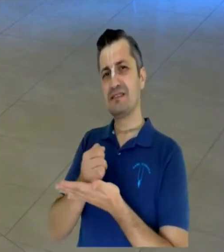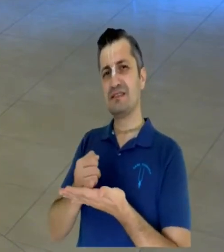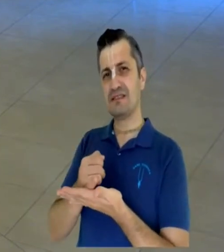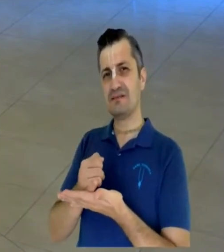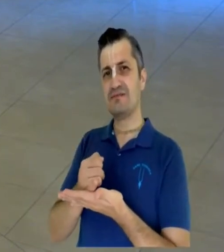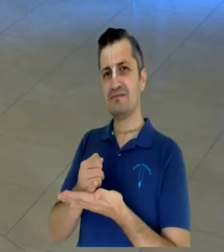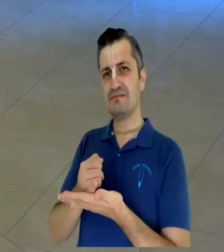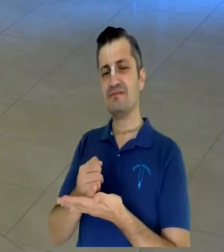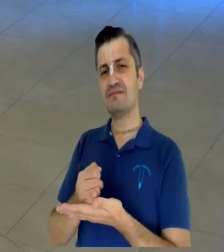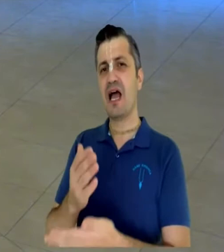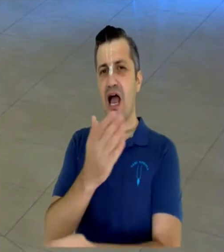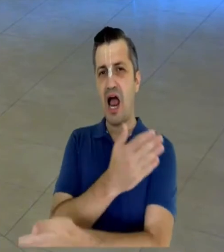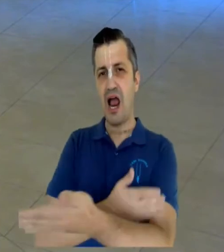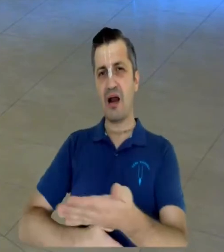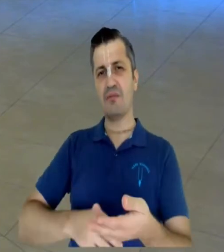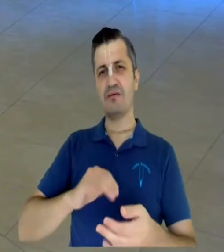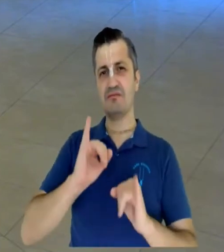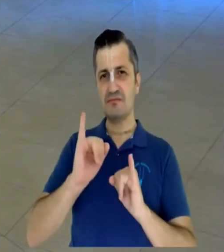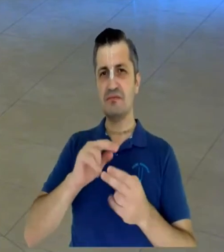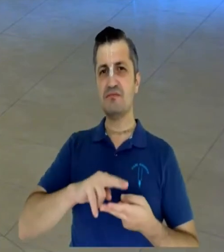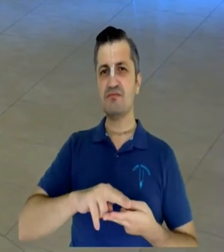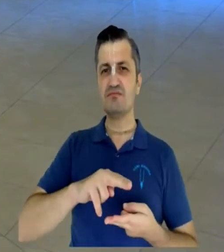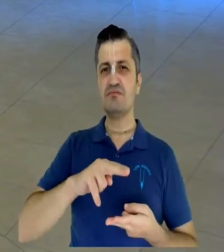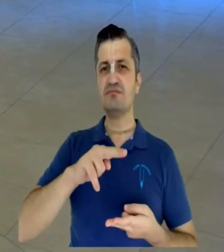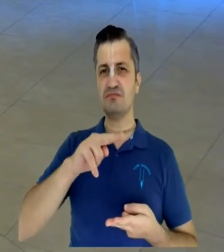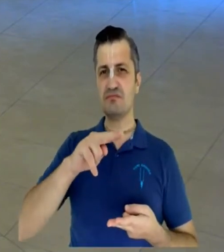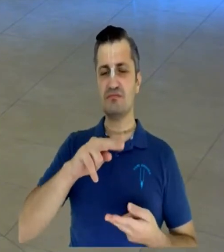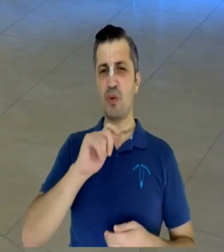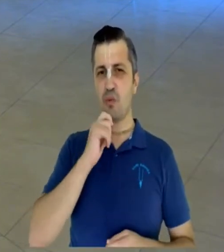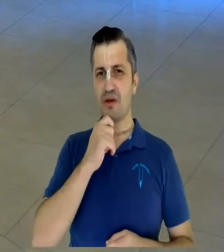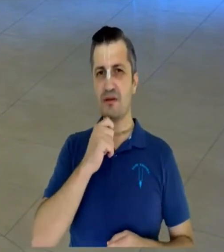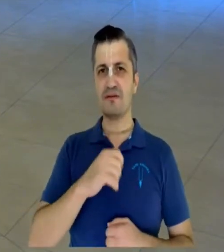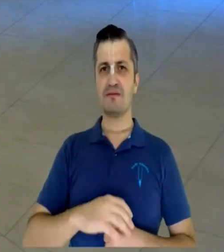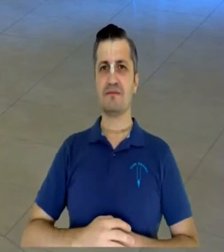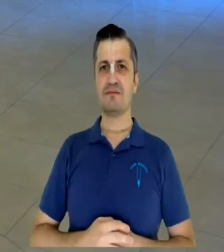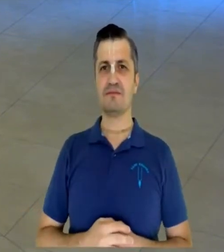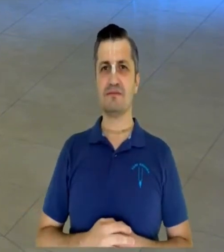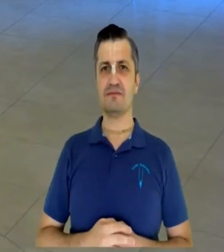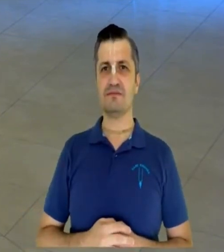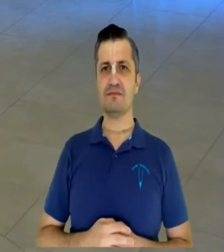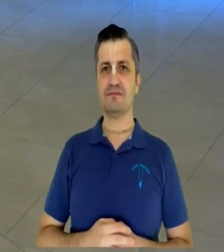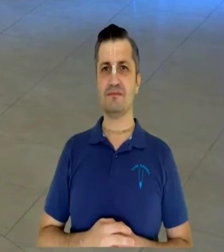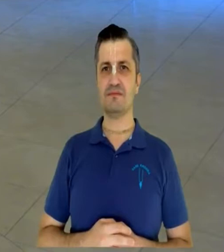situation where we have to actually inflict and intrude on other living entities, and then that's